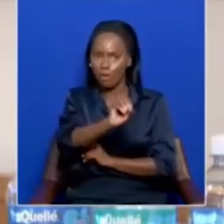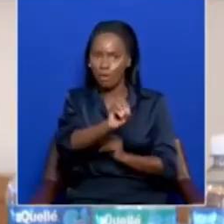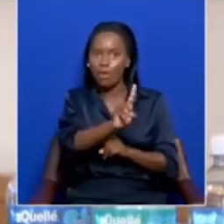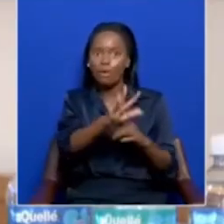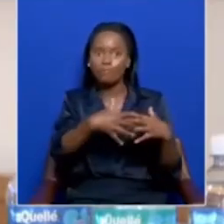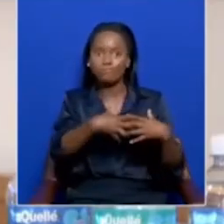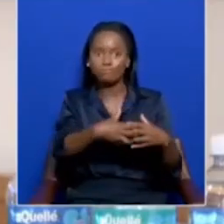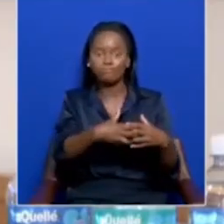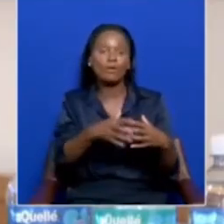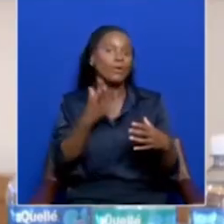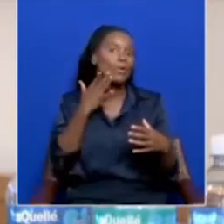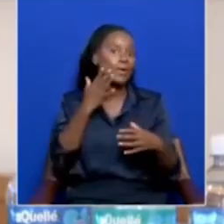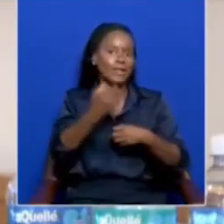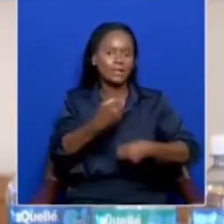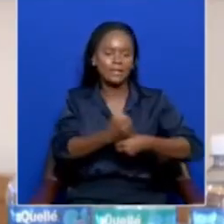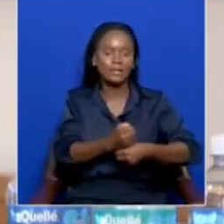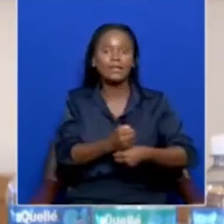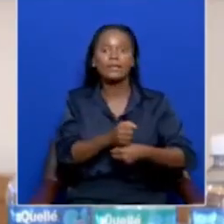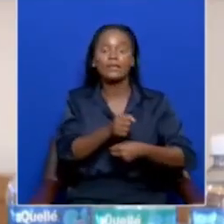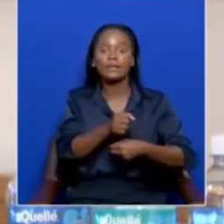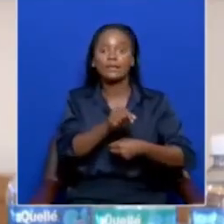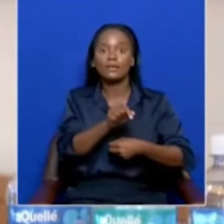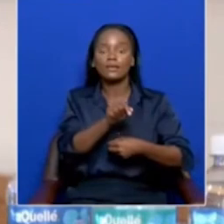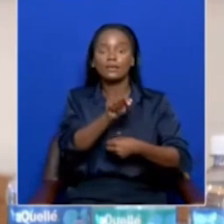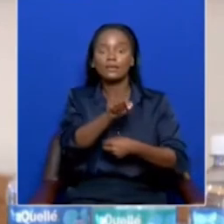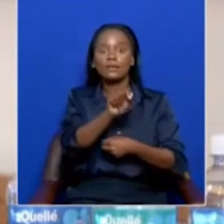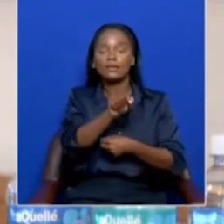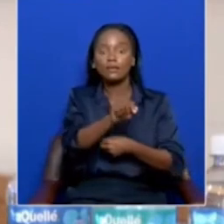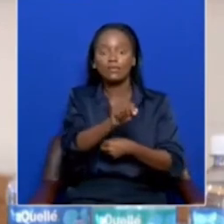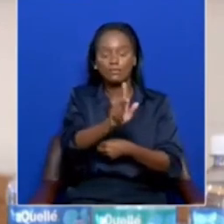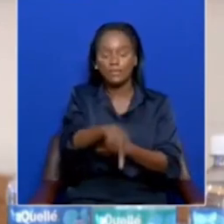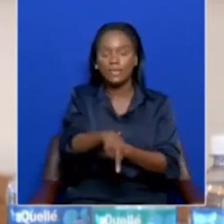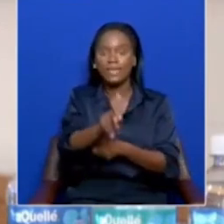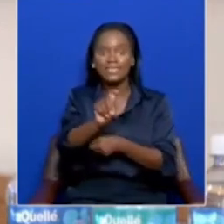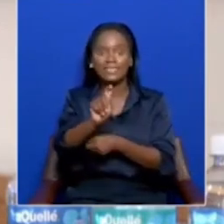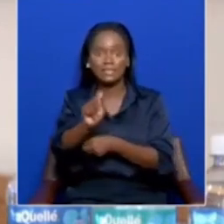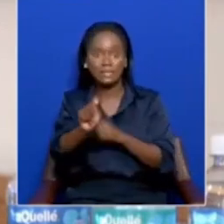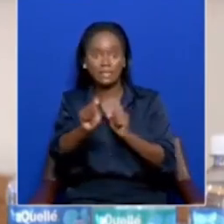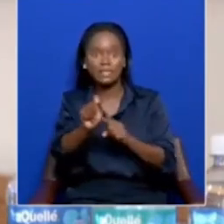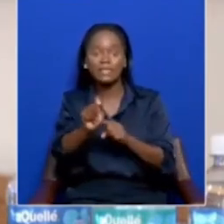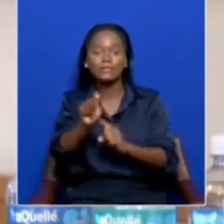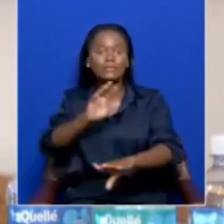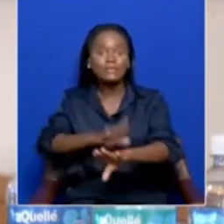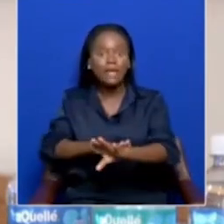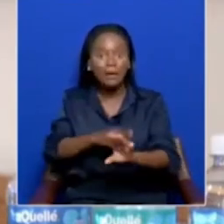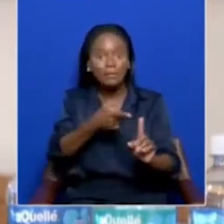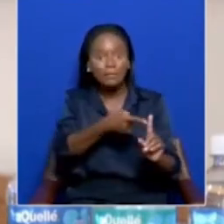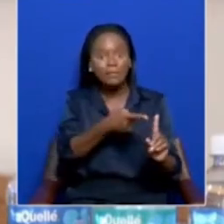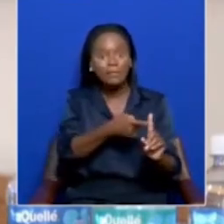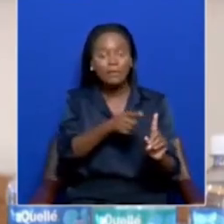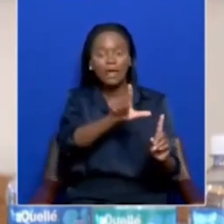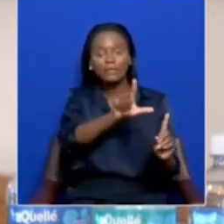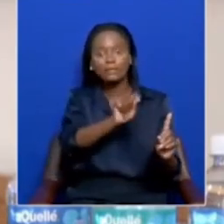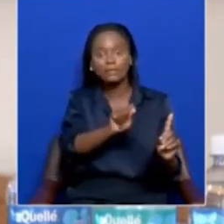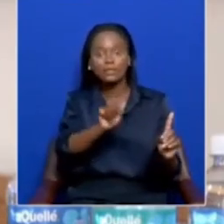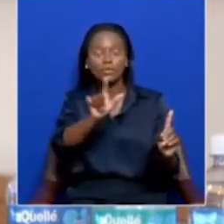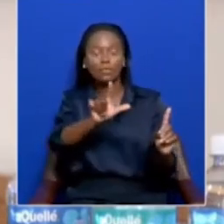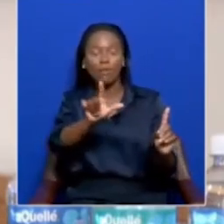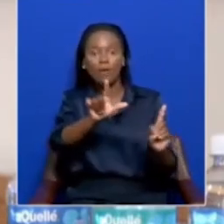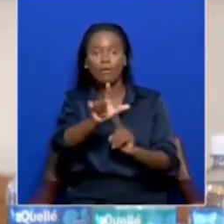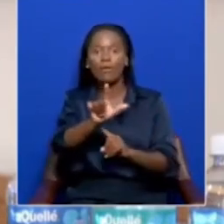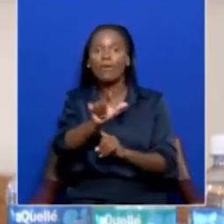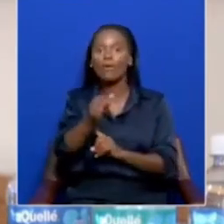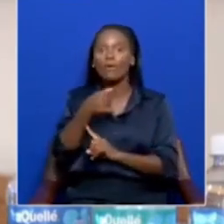brigadier. And then he was appointed as a leader of the PKTT. I informed the minister